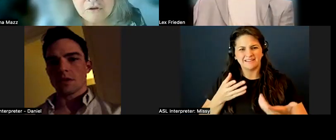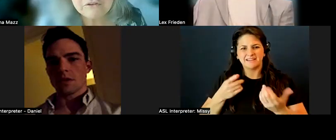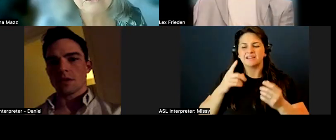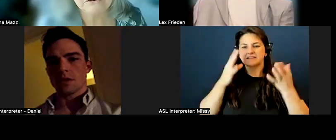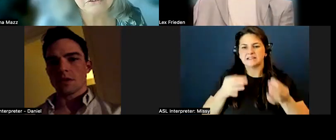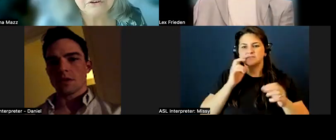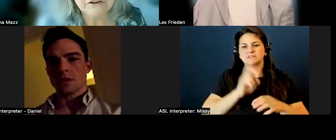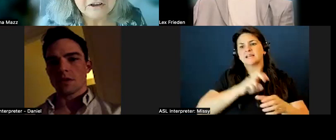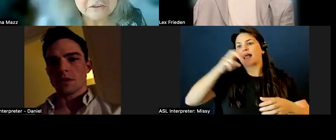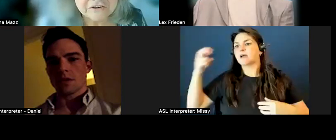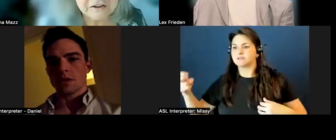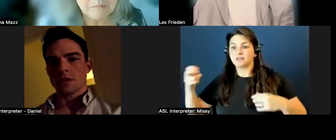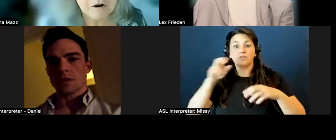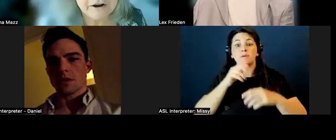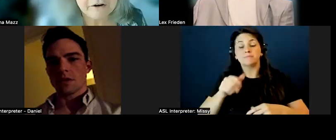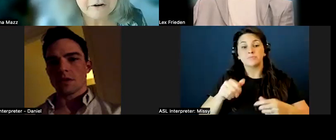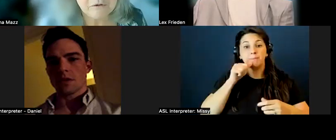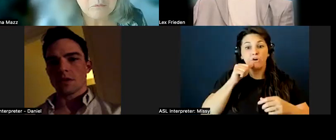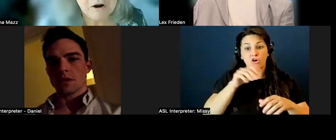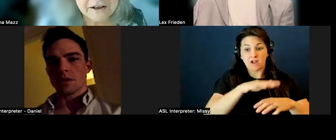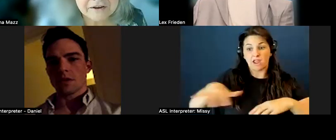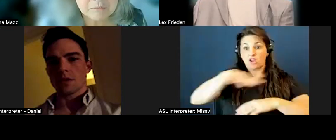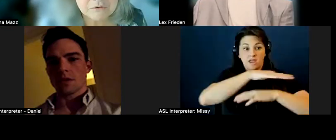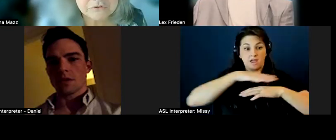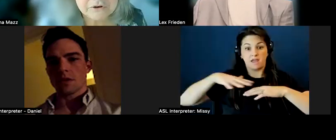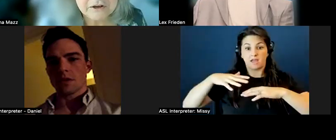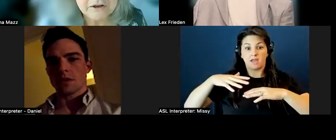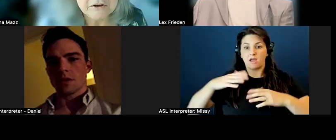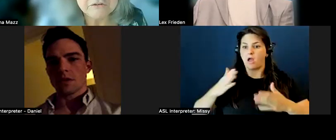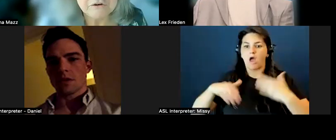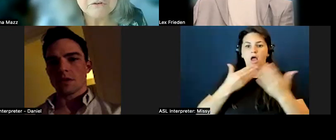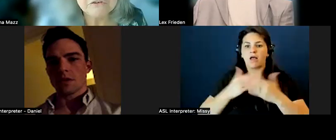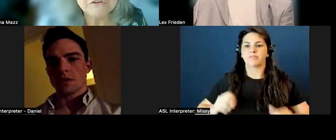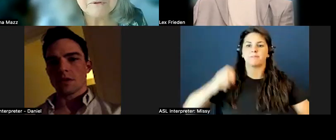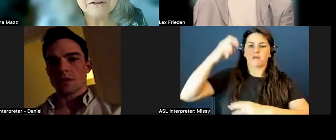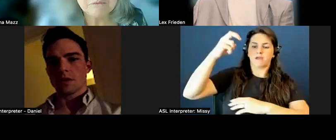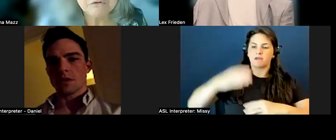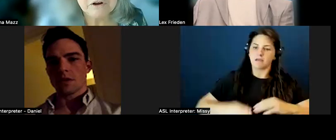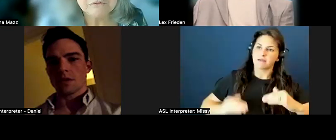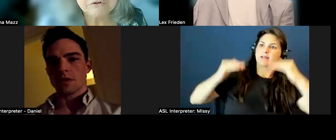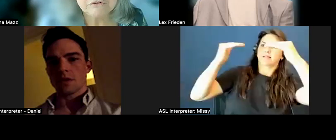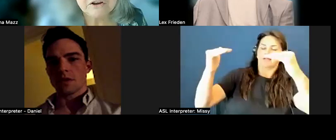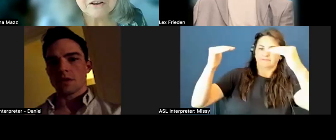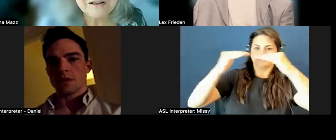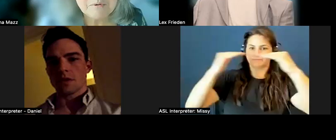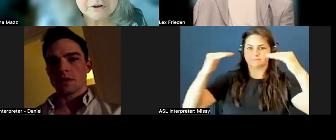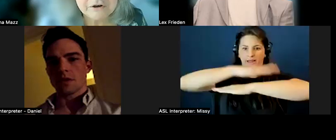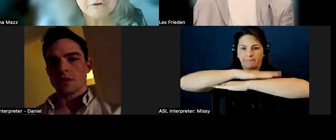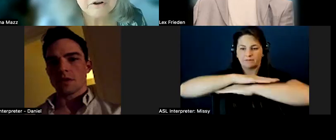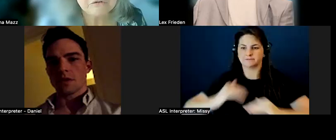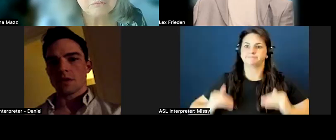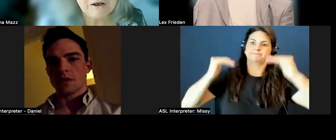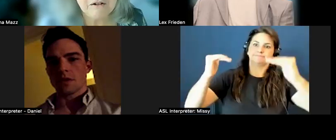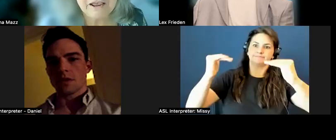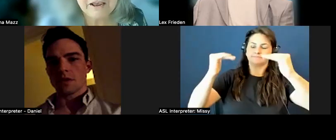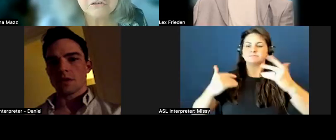area because all the seats inside the bar area were high tables. So this is something that we're trying to address in the